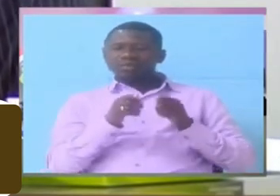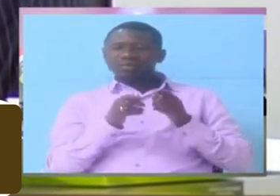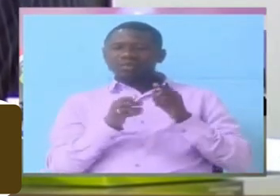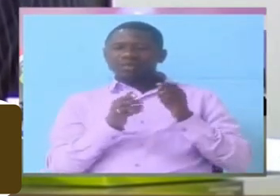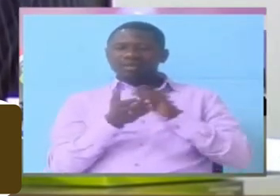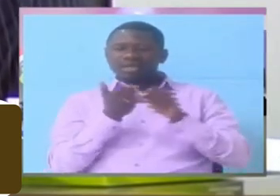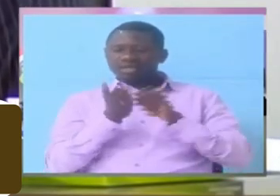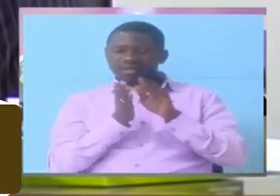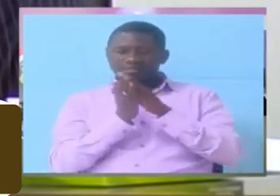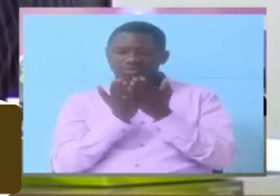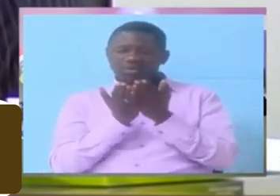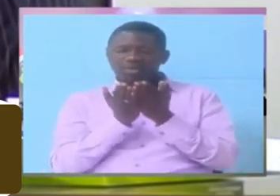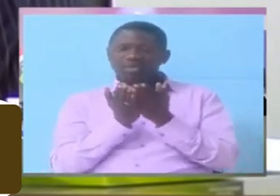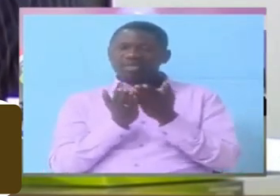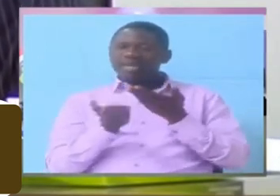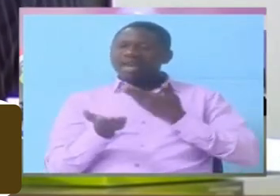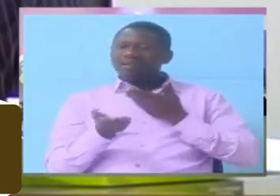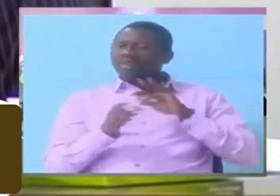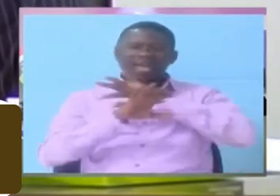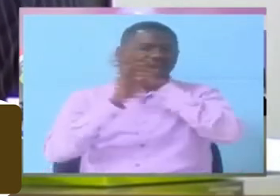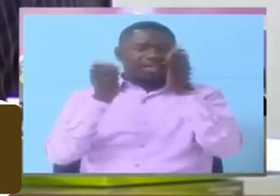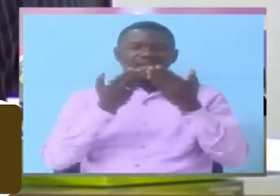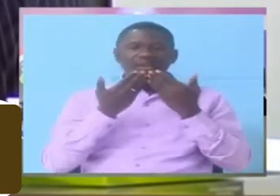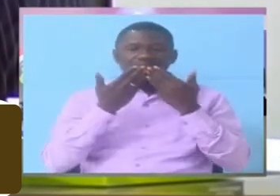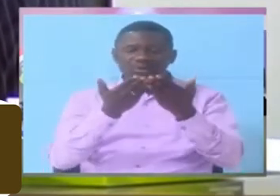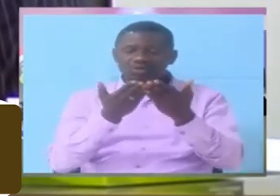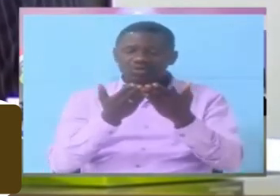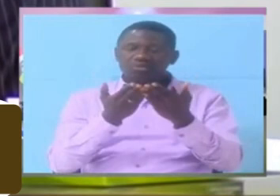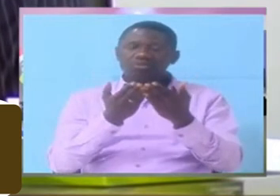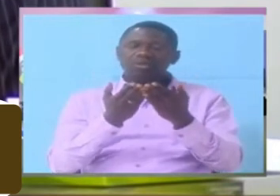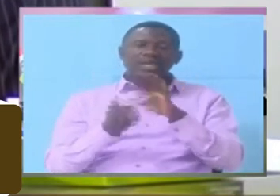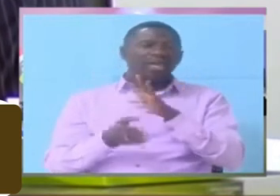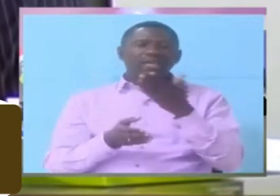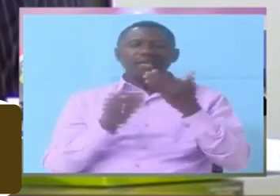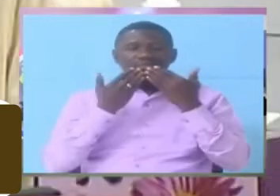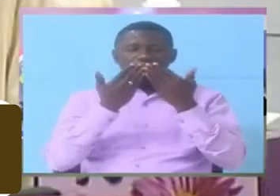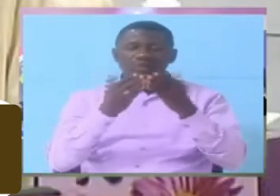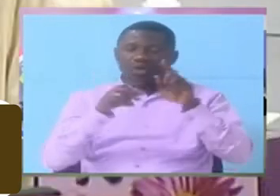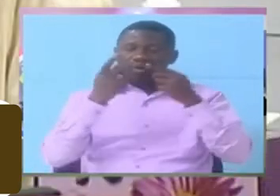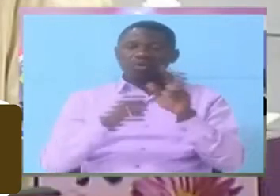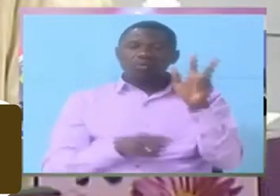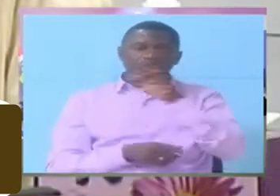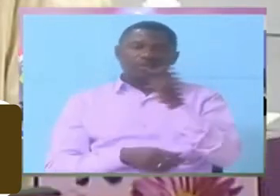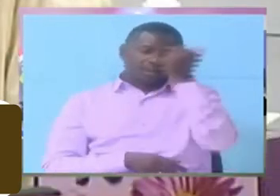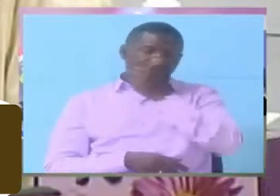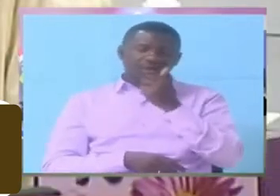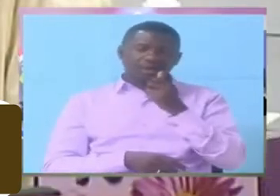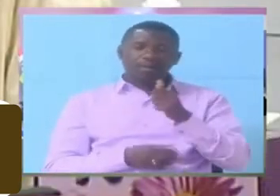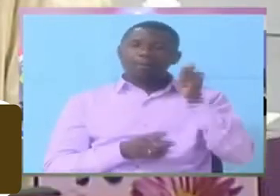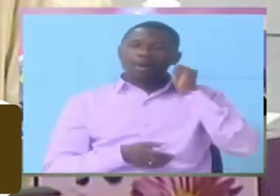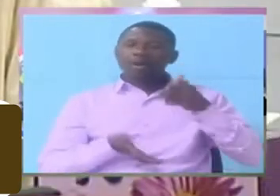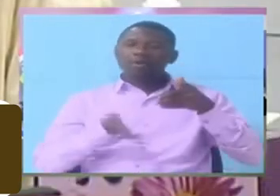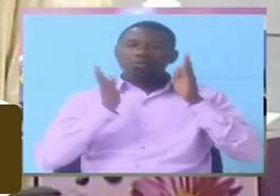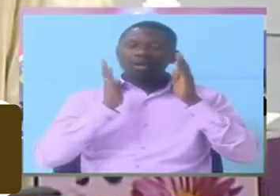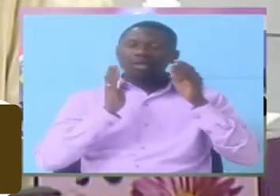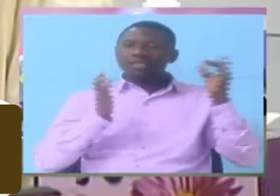diary from Bara, did it contain any information about the West African migrants? Diary nying kono fo I fem fudi jele ba me alon